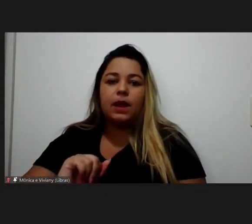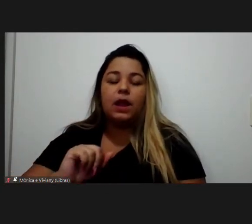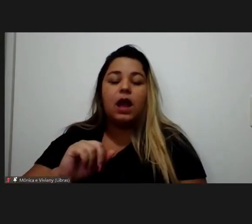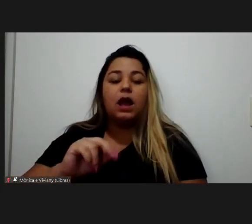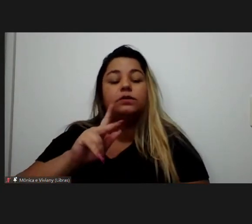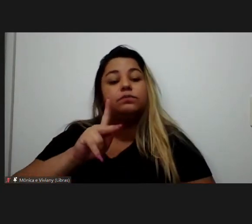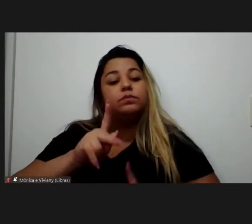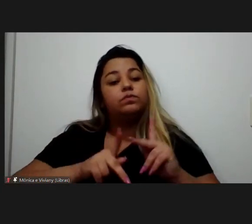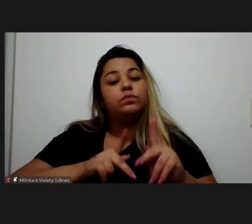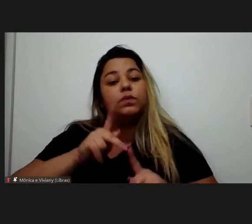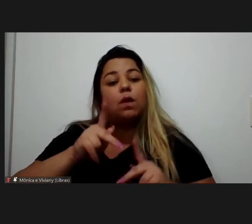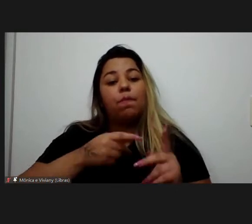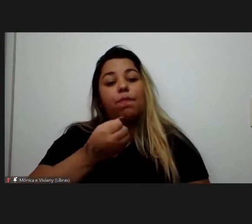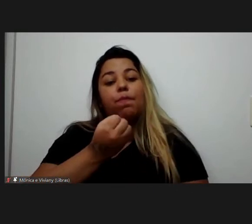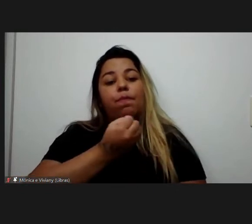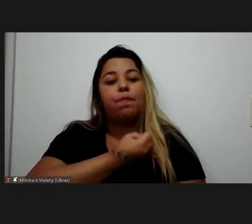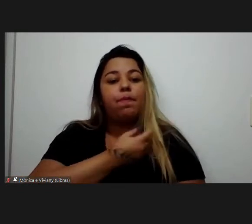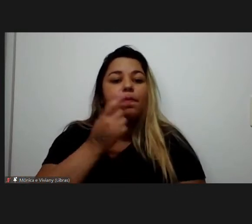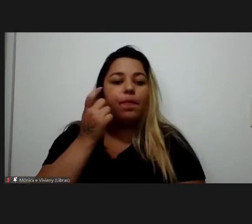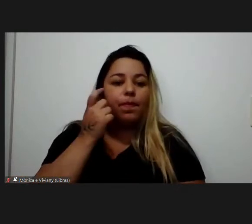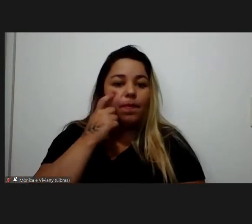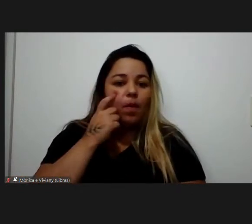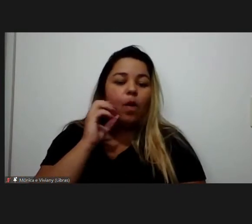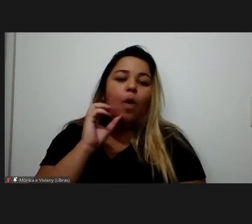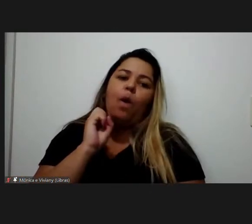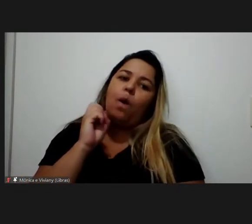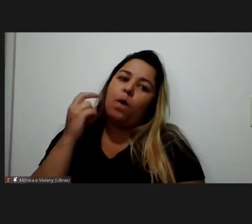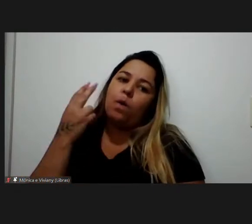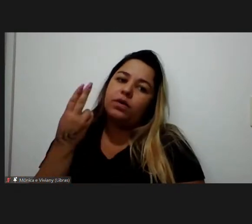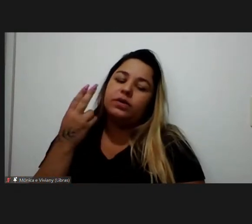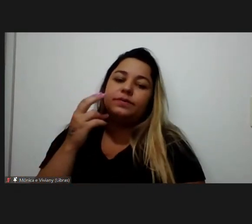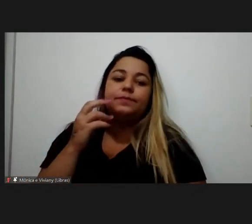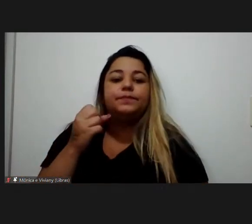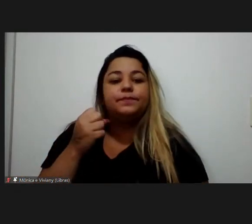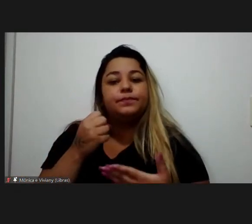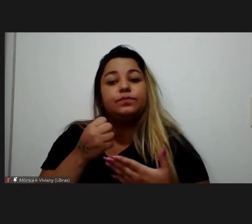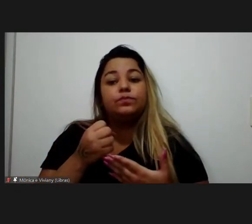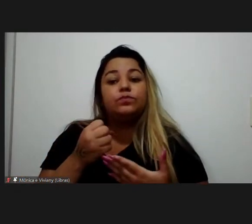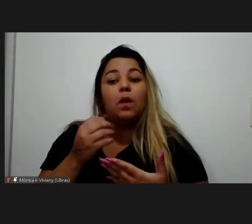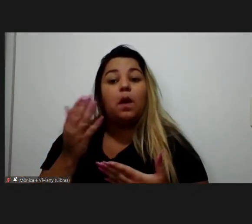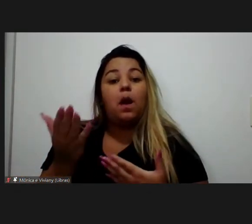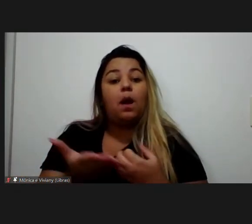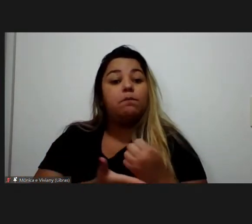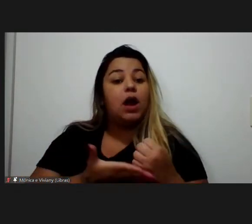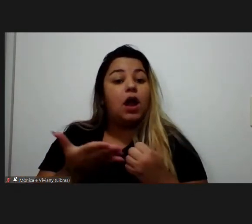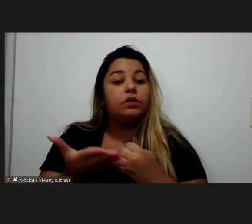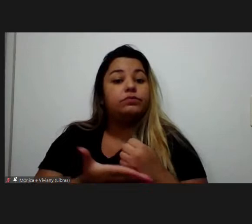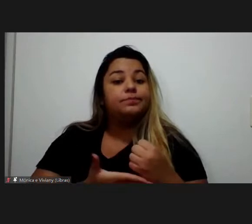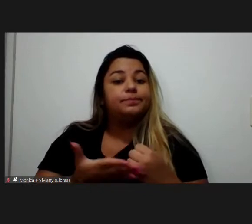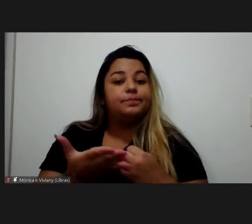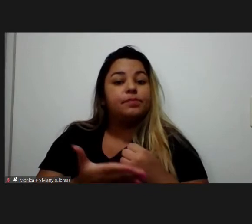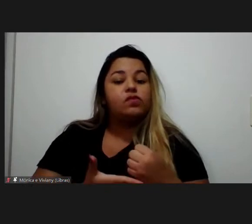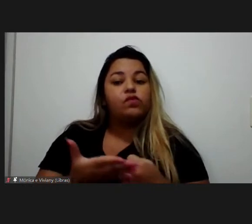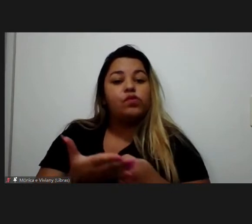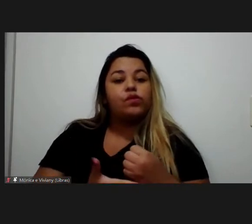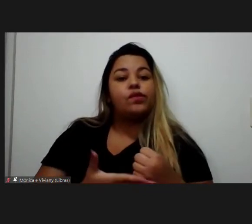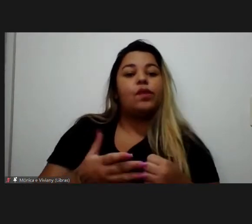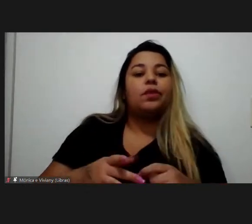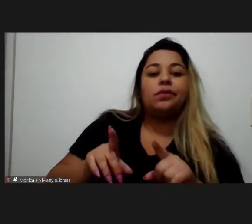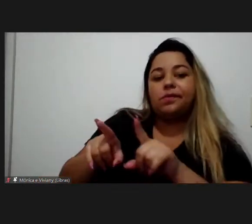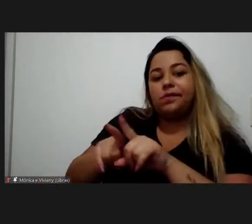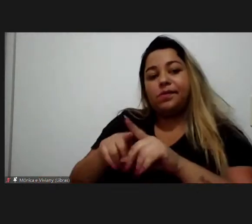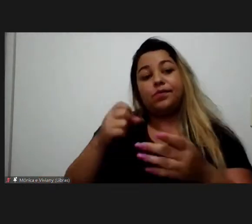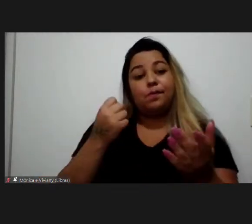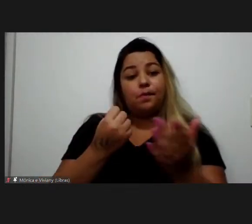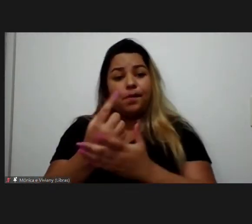care, it's not to limitate the population to have access to it or the